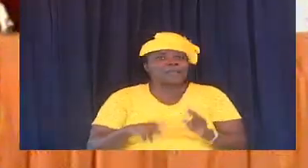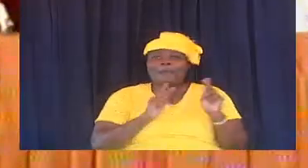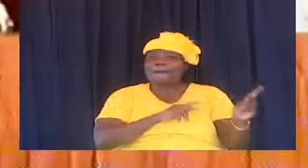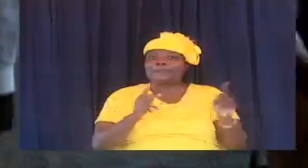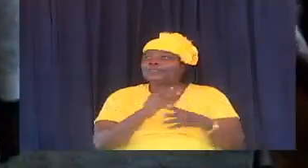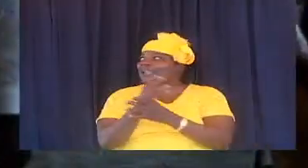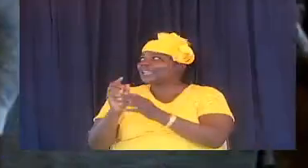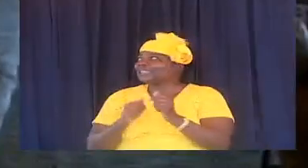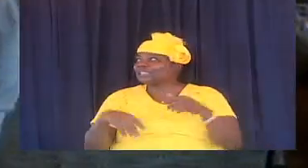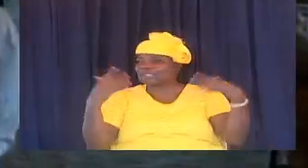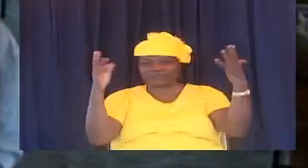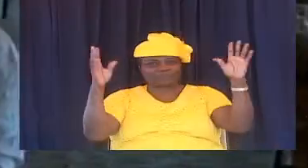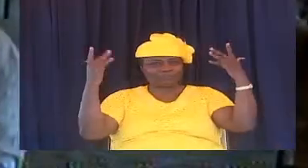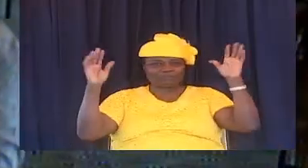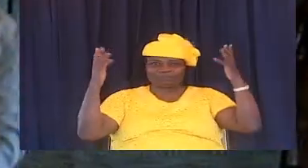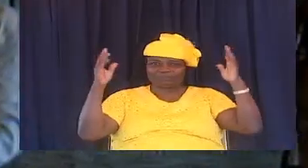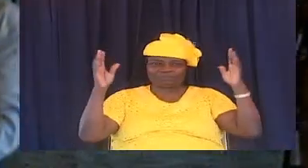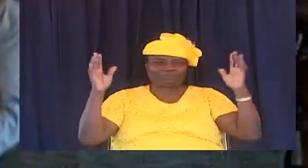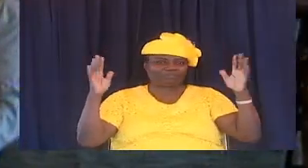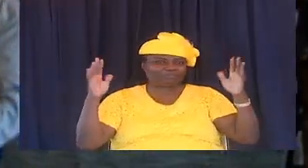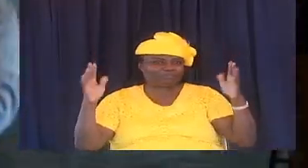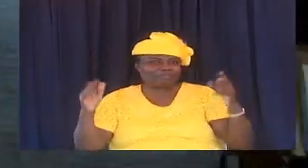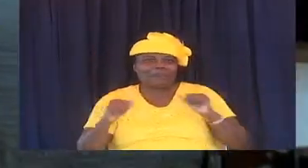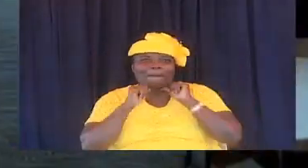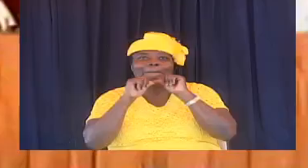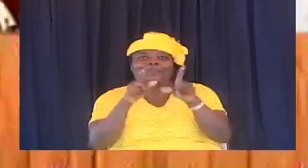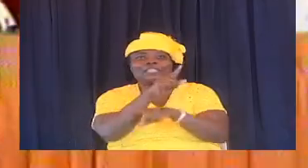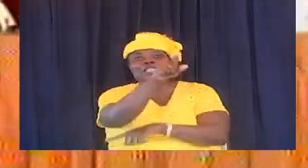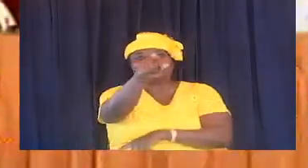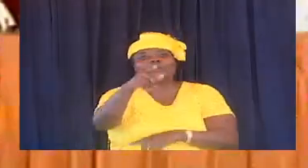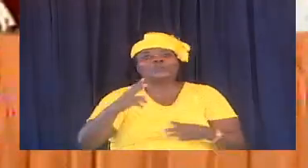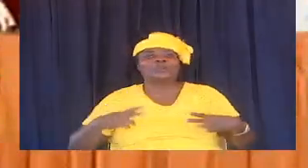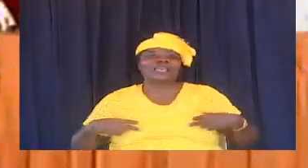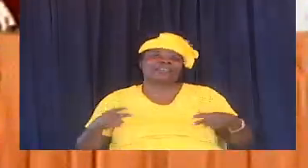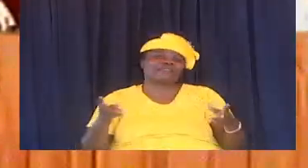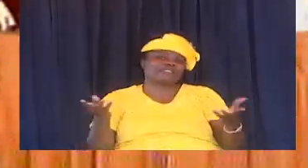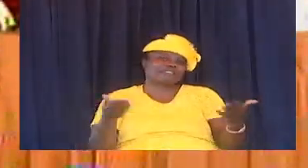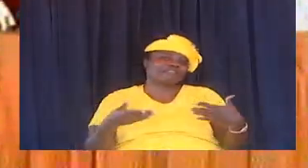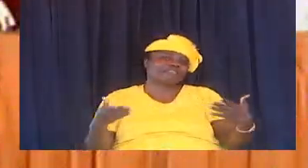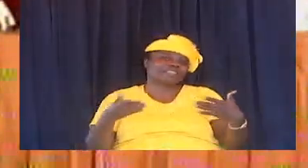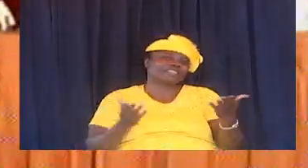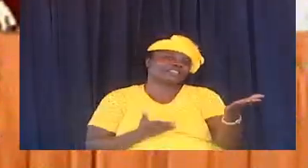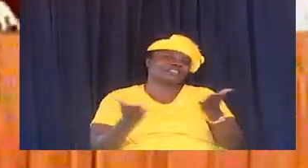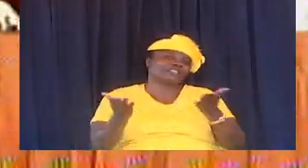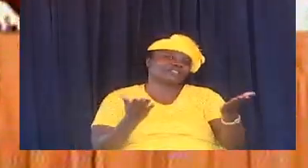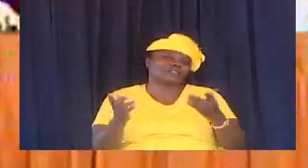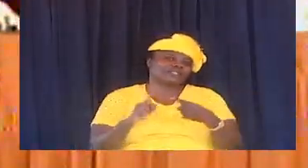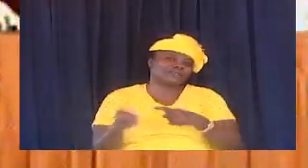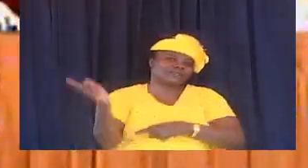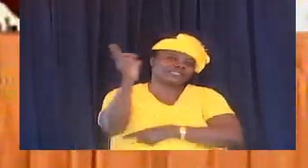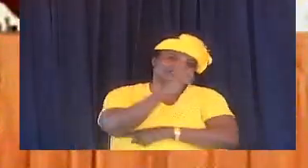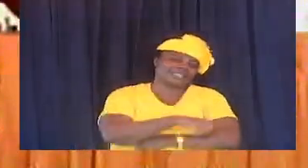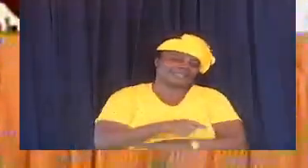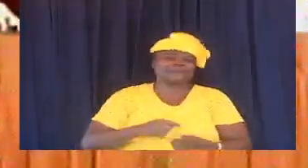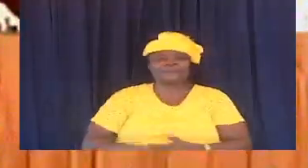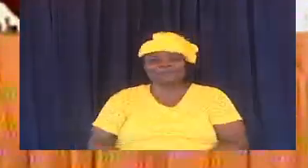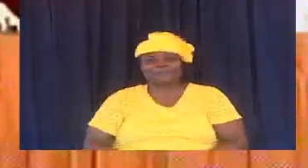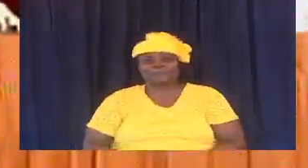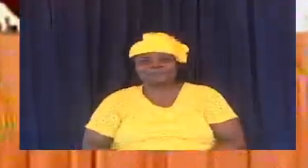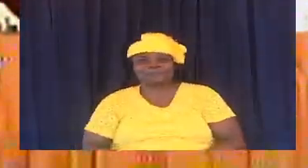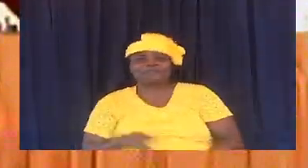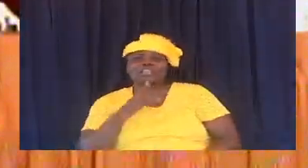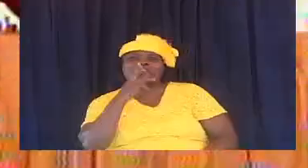visitors? Mighty God, mighty God. God bless you, ma'am. Good to have you. Good to have you, sir. Good to have you, ma'am. The Lord bless you real